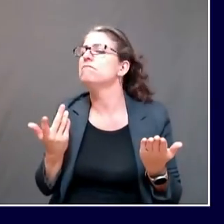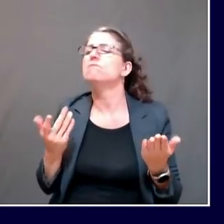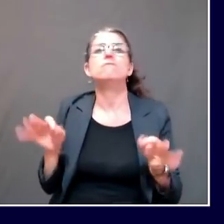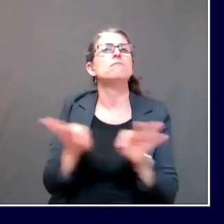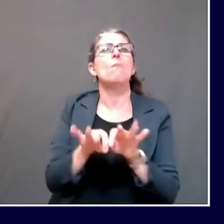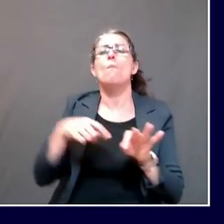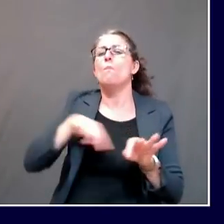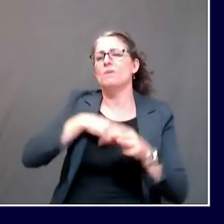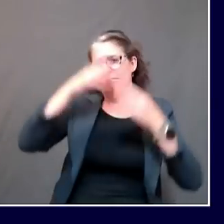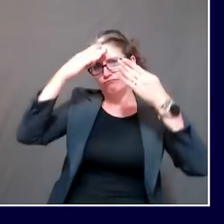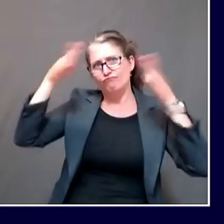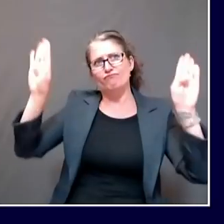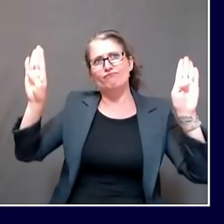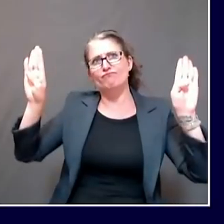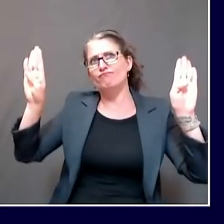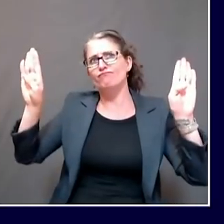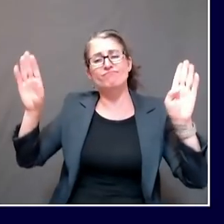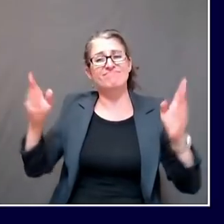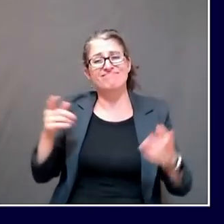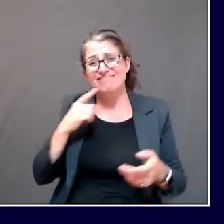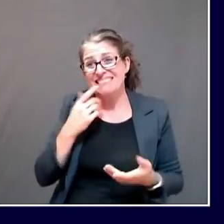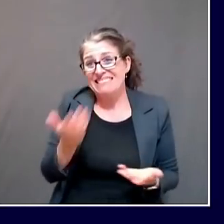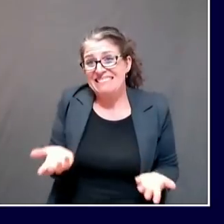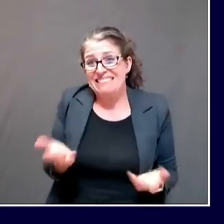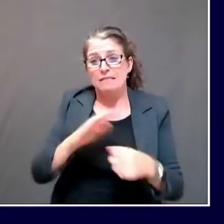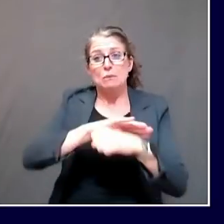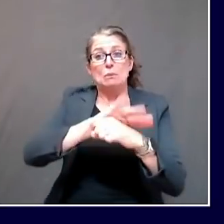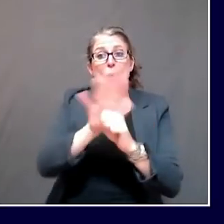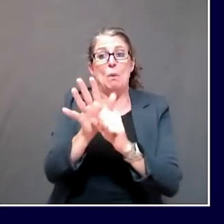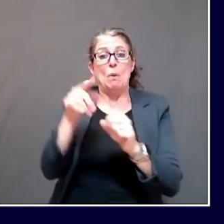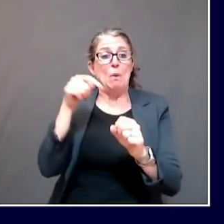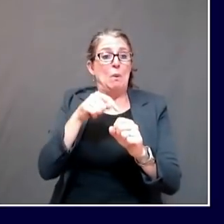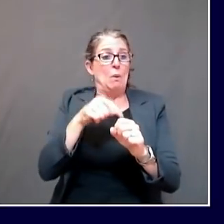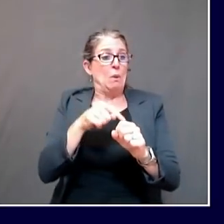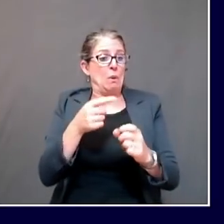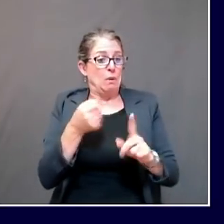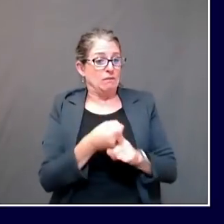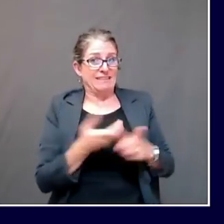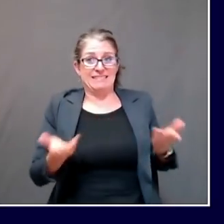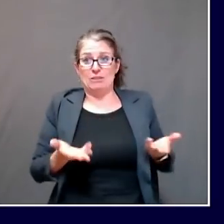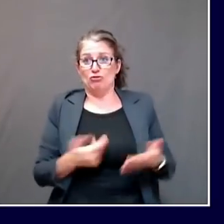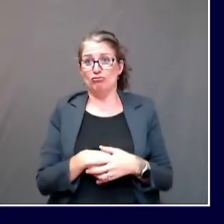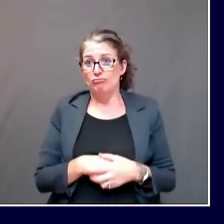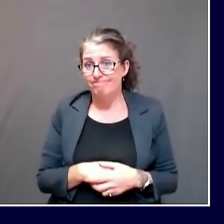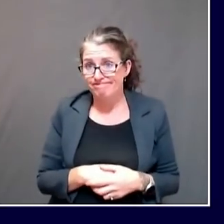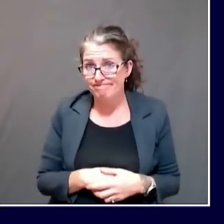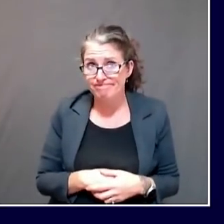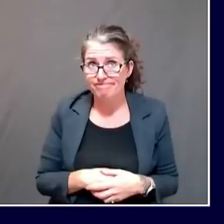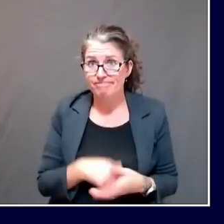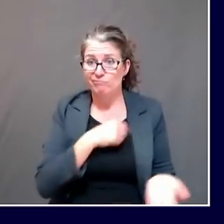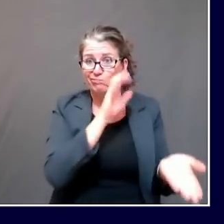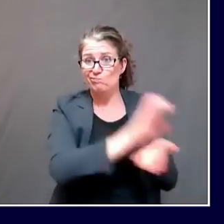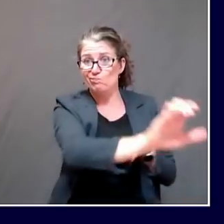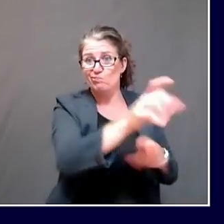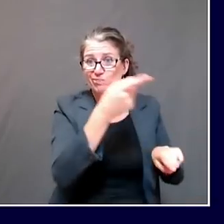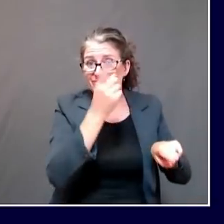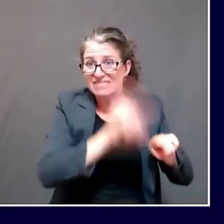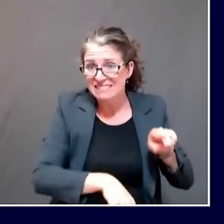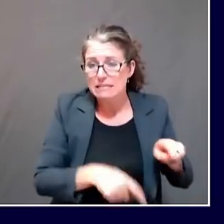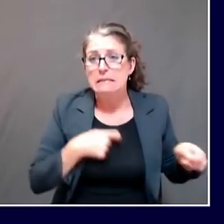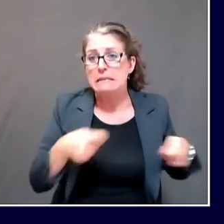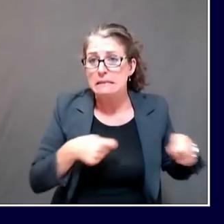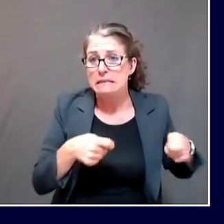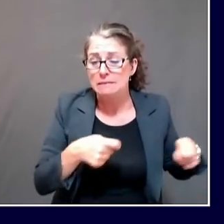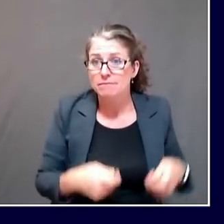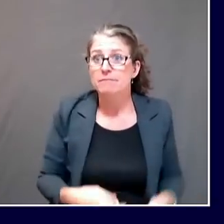our economy. And so we're just holding our hands here and making sure that our small businesses in particular are protected. No